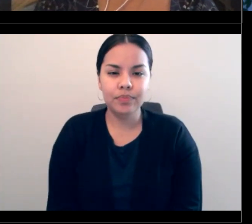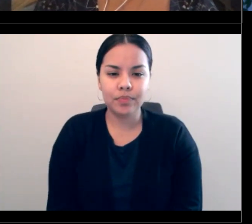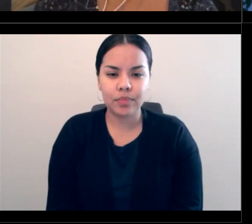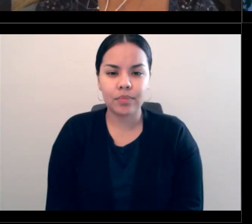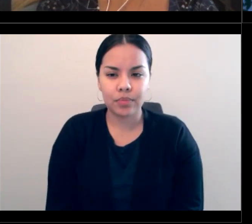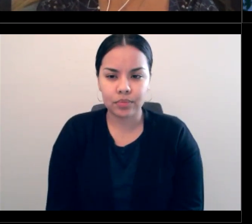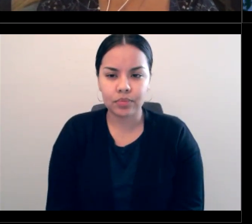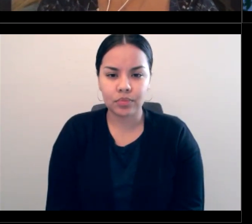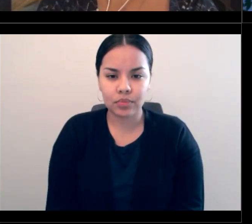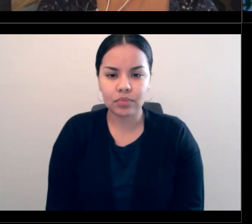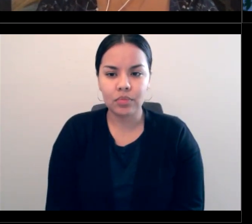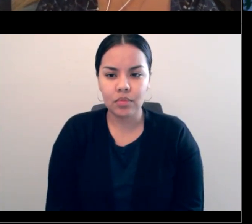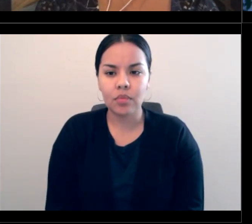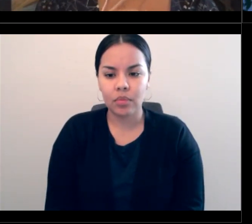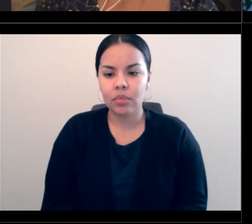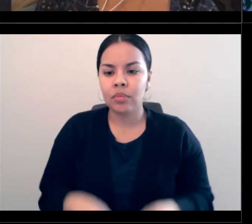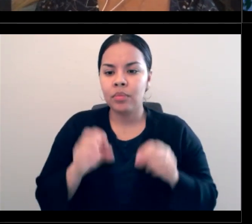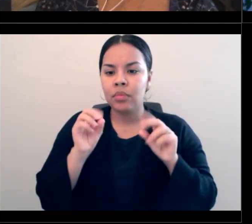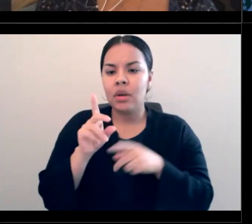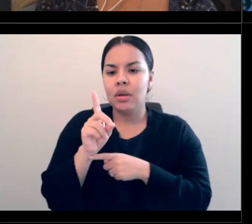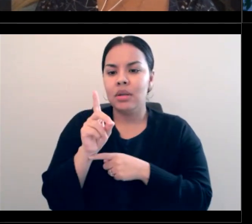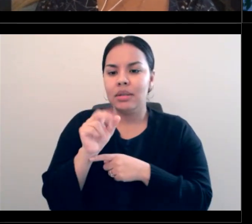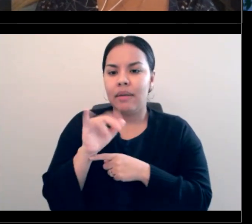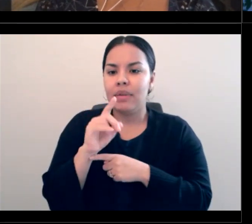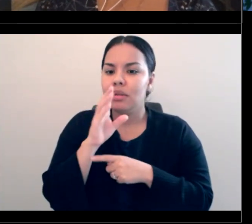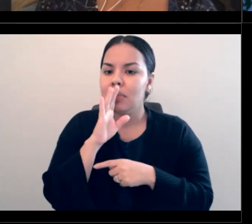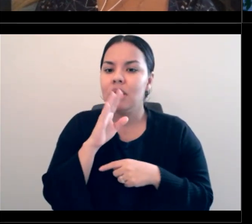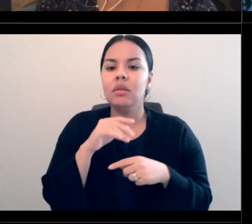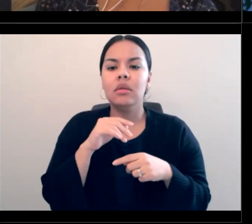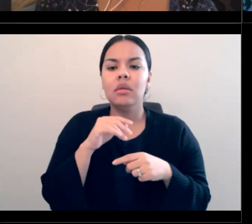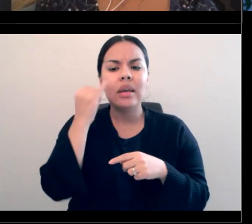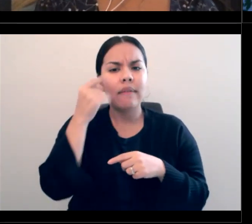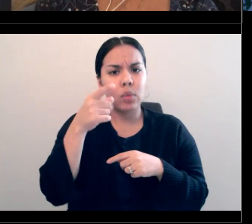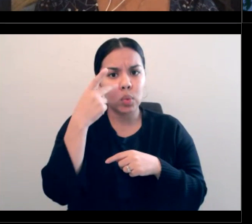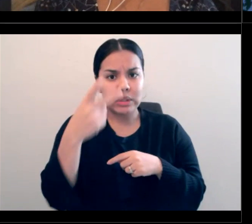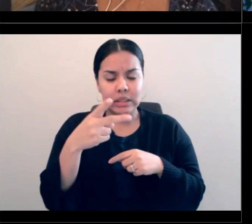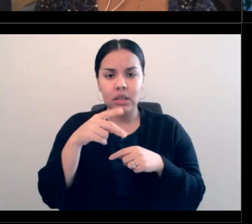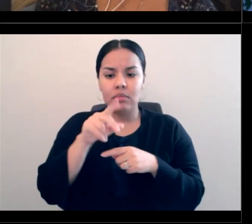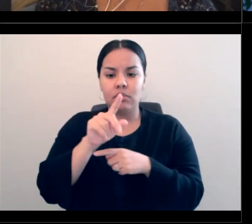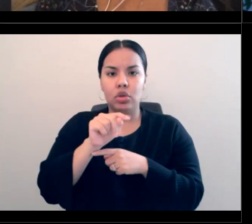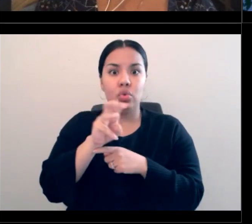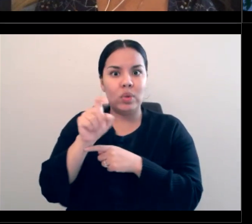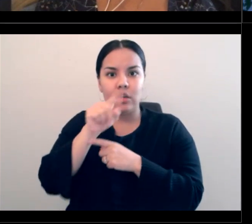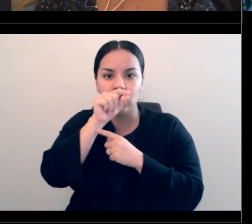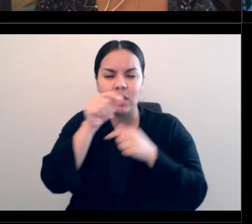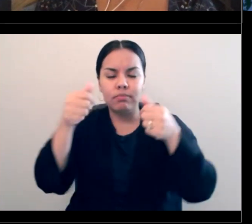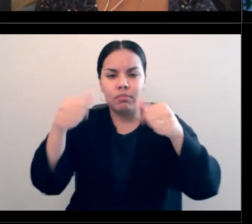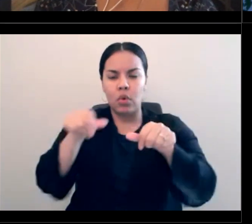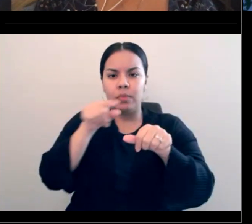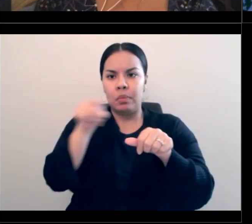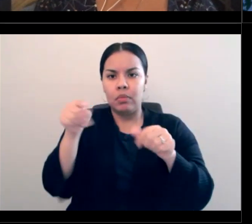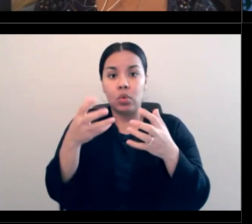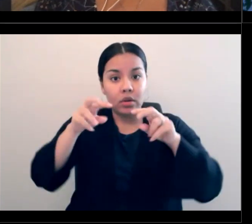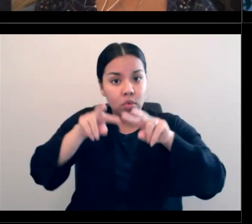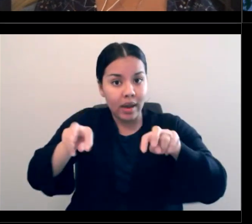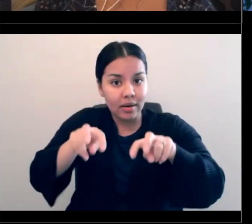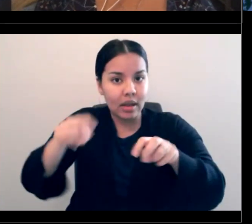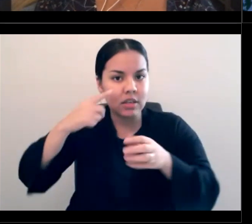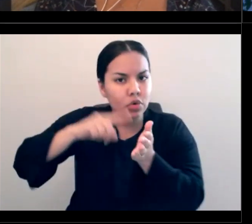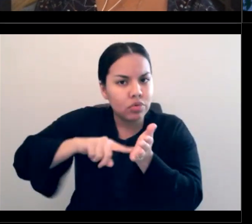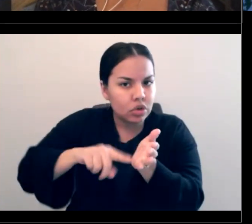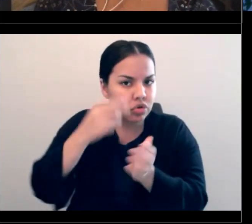Okay, here's a sort of a related question. When you see a tweet that you'd like to analyze for a research project, is it your ethical obligation to ask